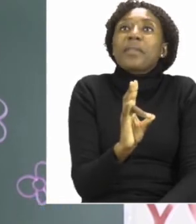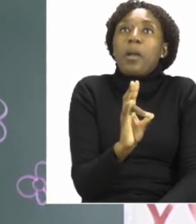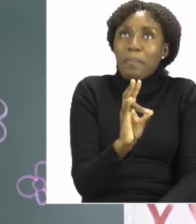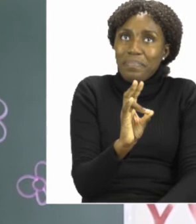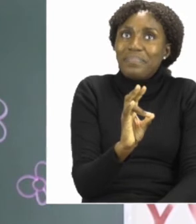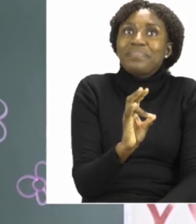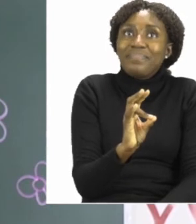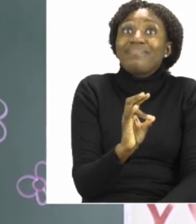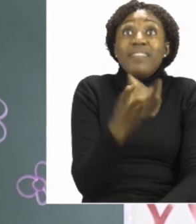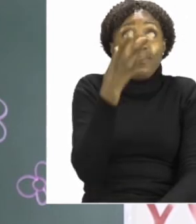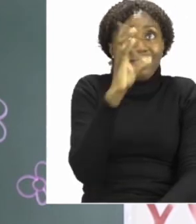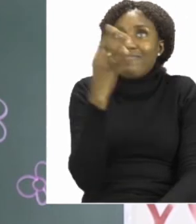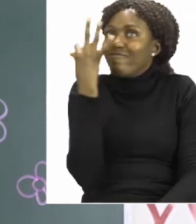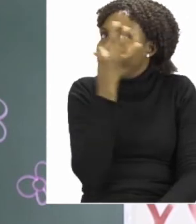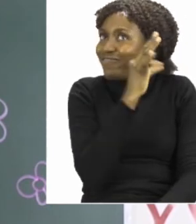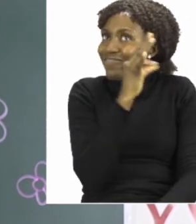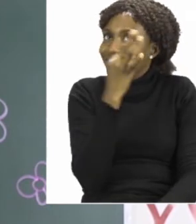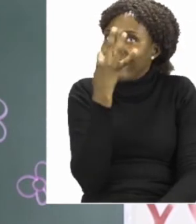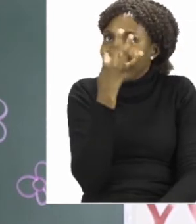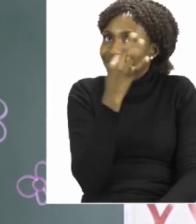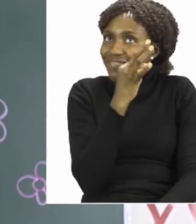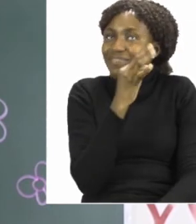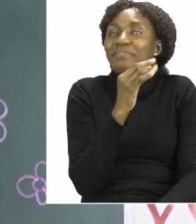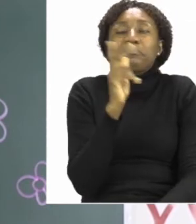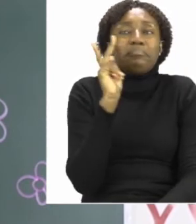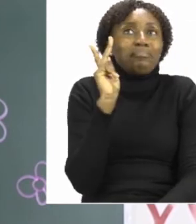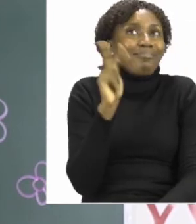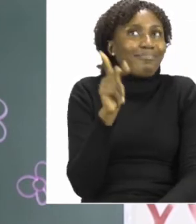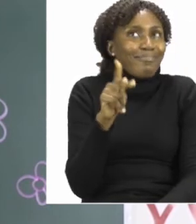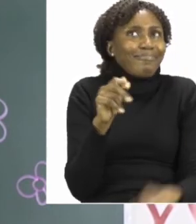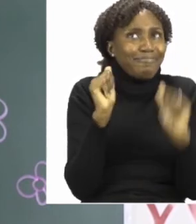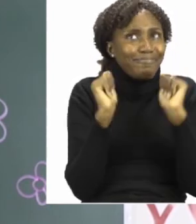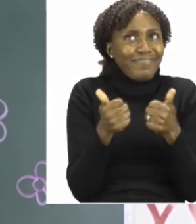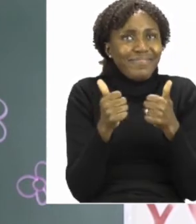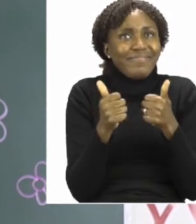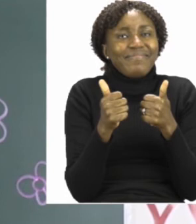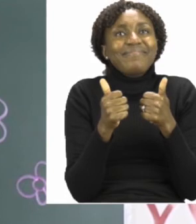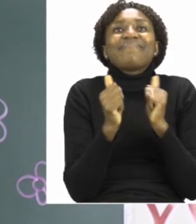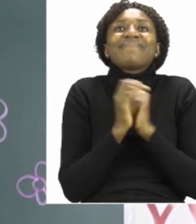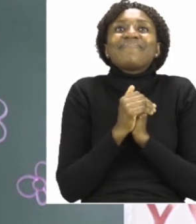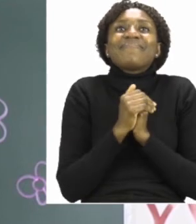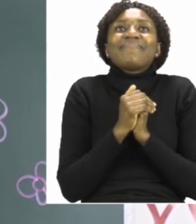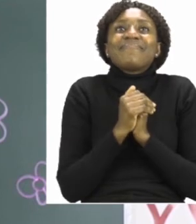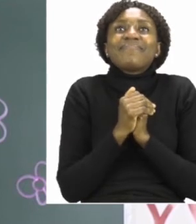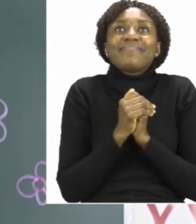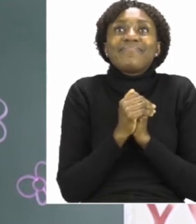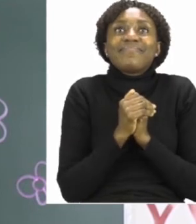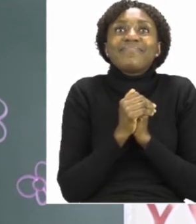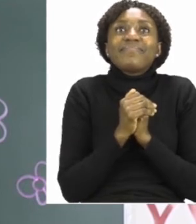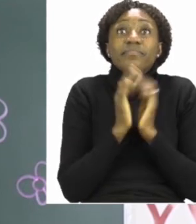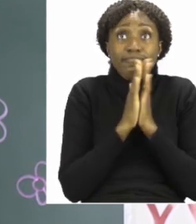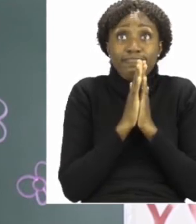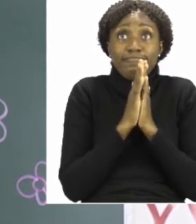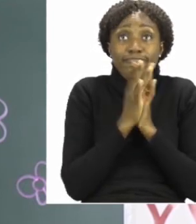1, 2, 3, 4, 5, 6, 7. They are 7 flowers. Well done if you counted with me. So, boys and girls, I'm leaving you to do